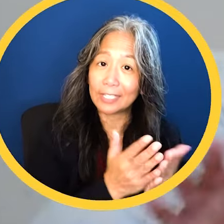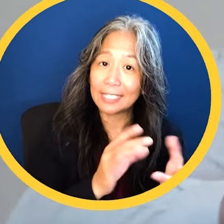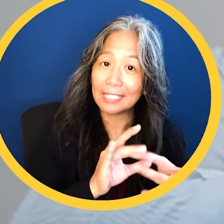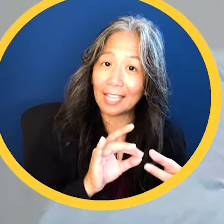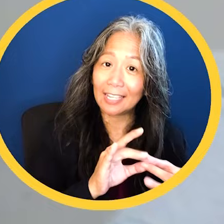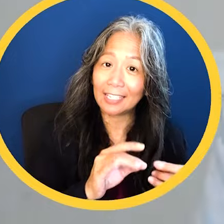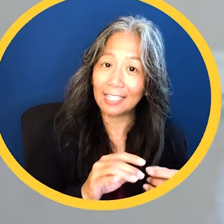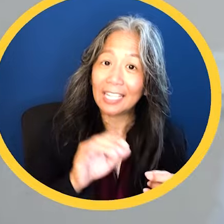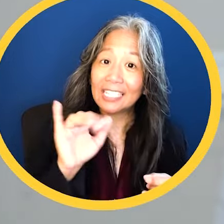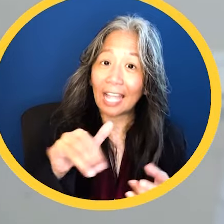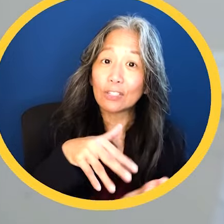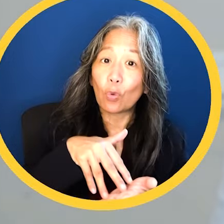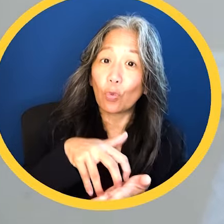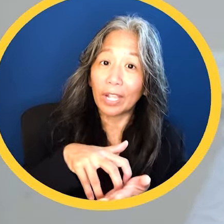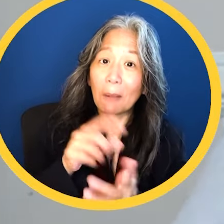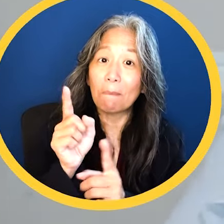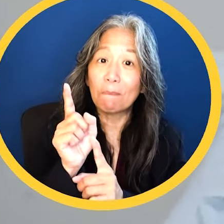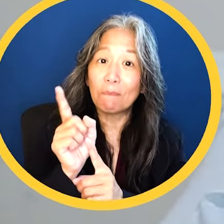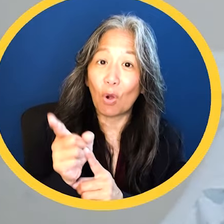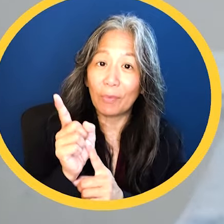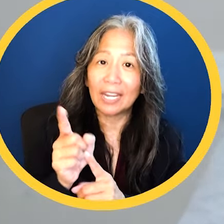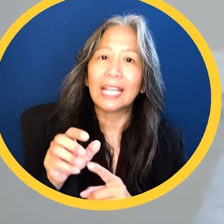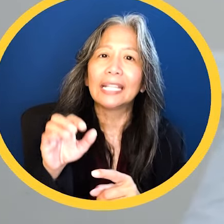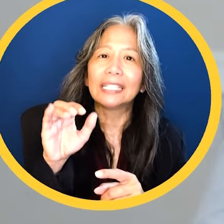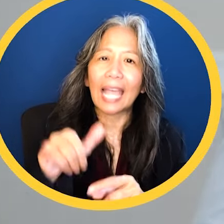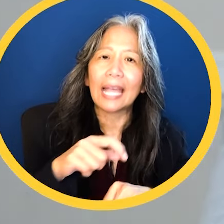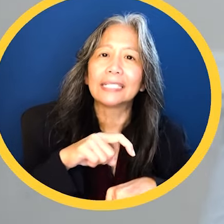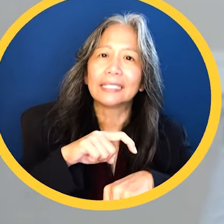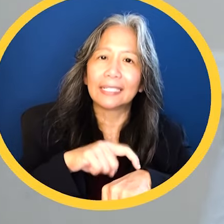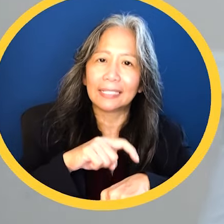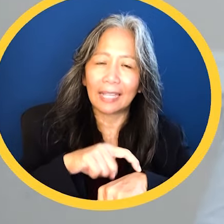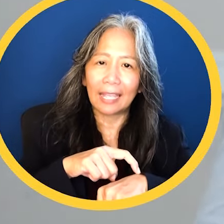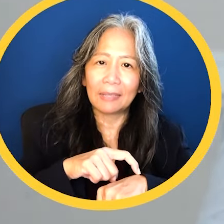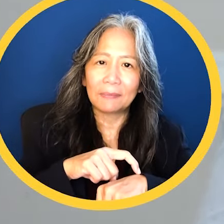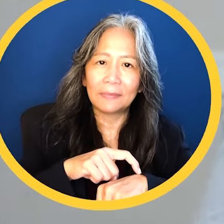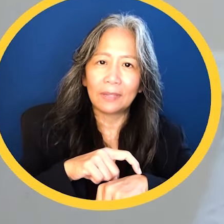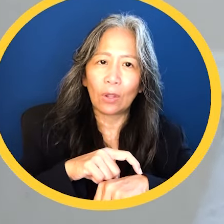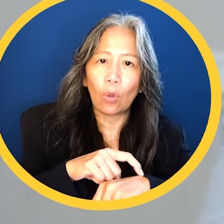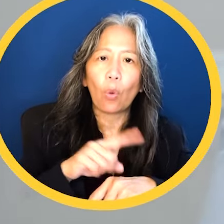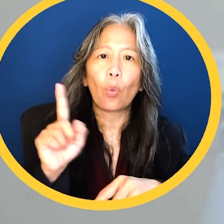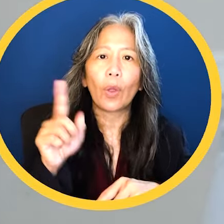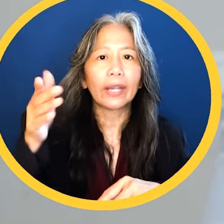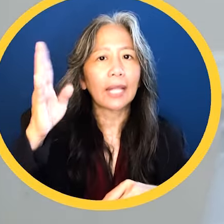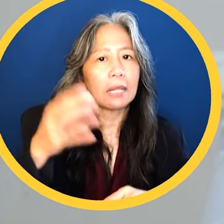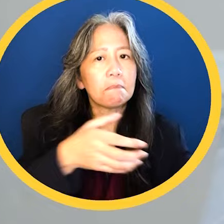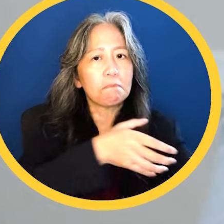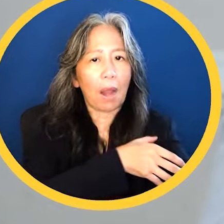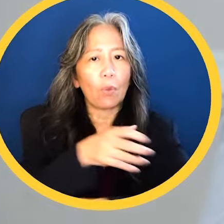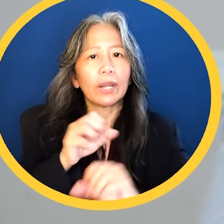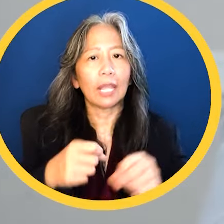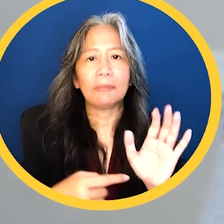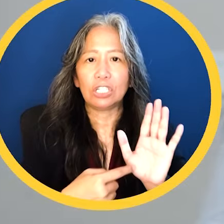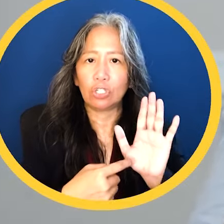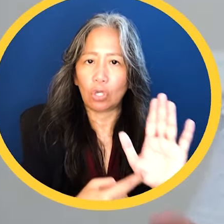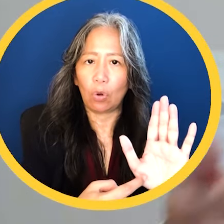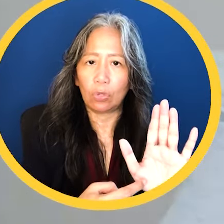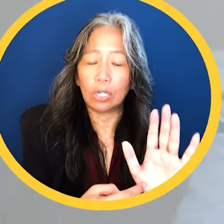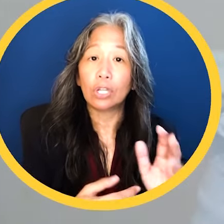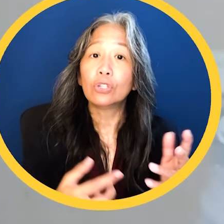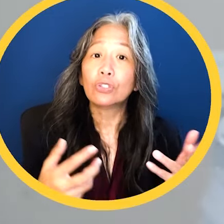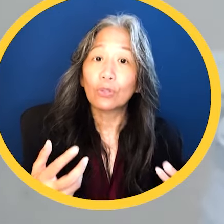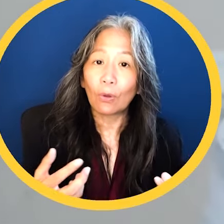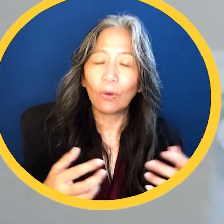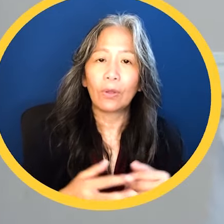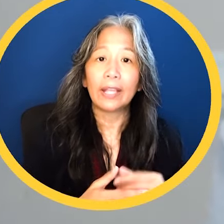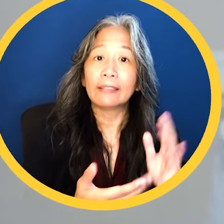struggle. But it's just like what the Bible says, those weak moments of ours, those are the times wherein God's